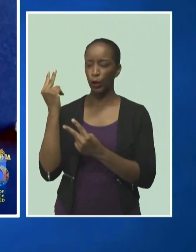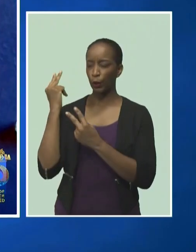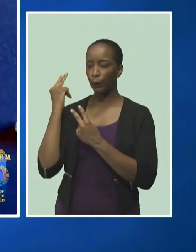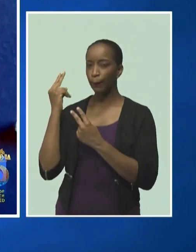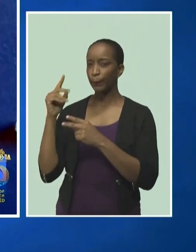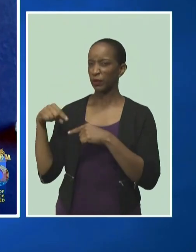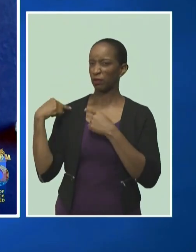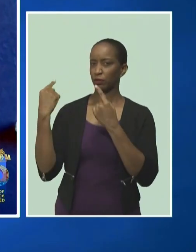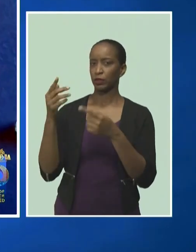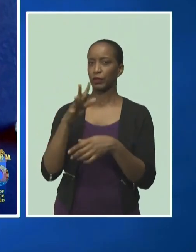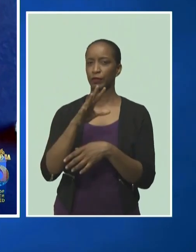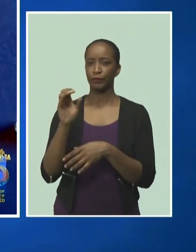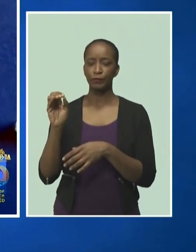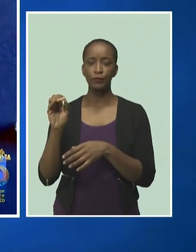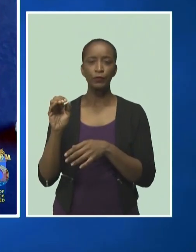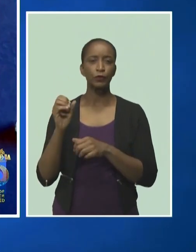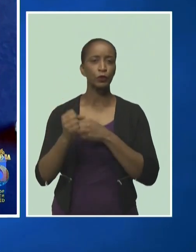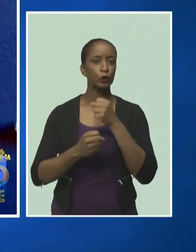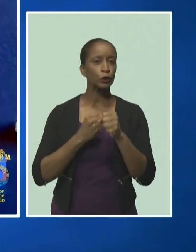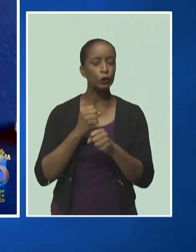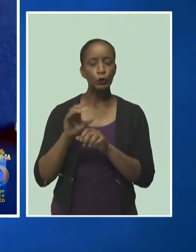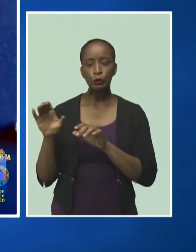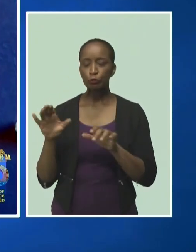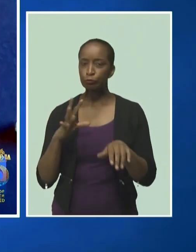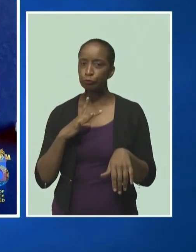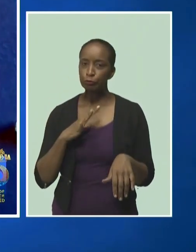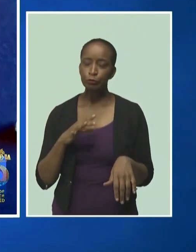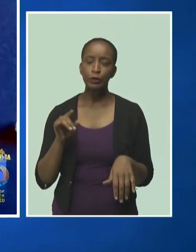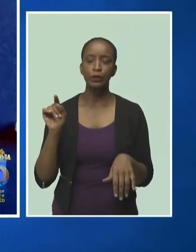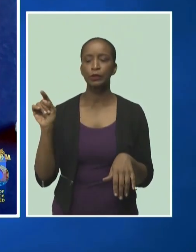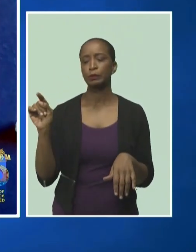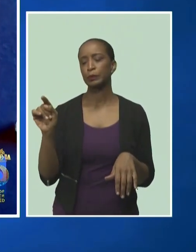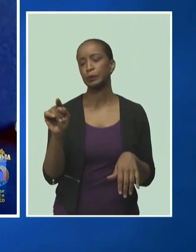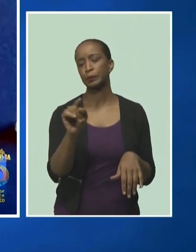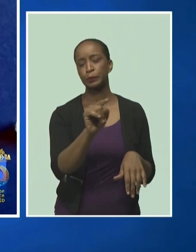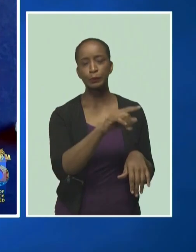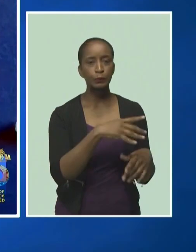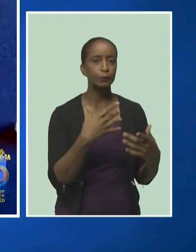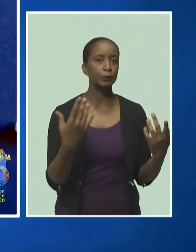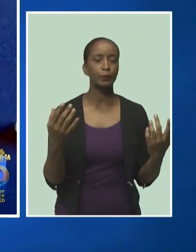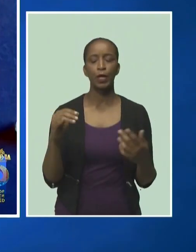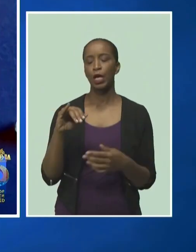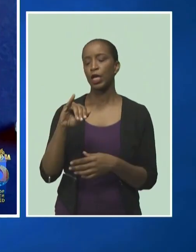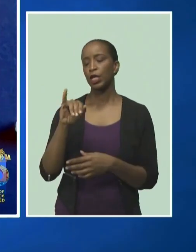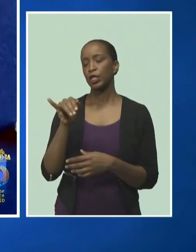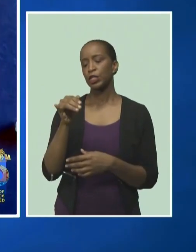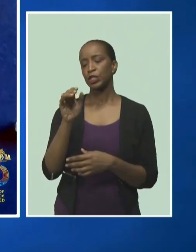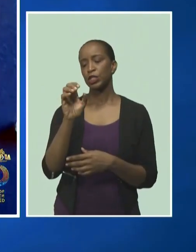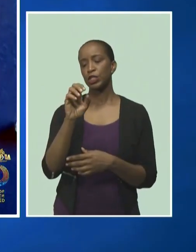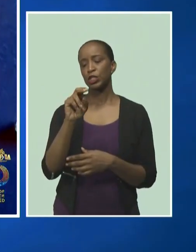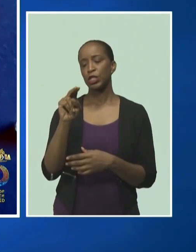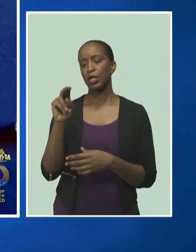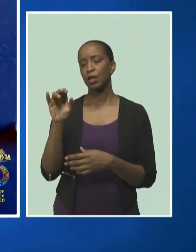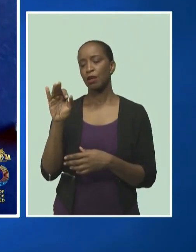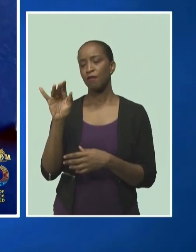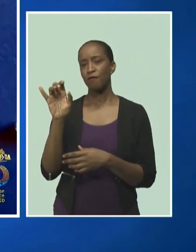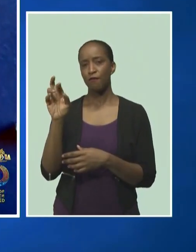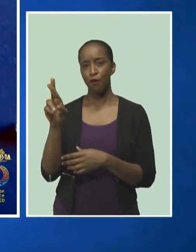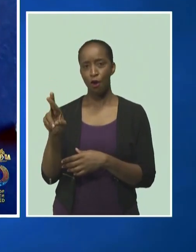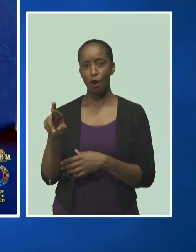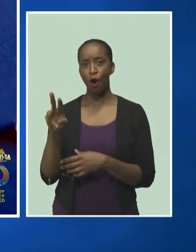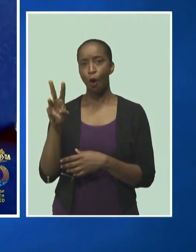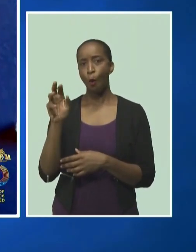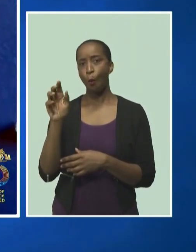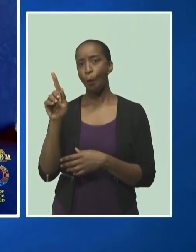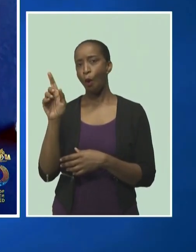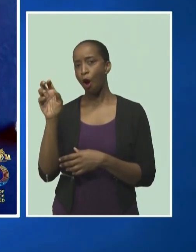have performances from Winston Farrell, Jennifer Walker, Yolanda Kapendiki, as we know as Yolanda